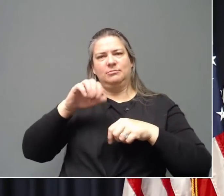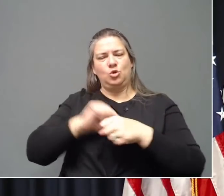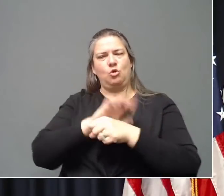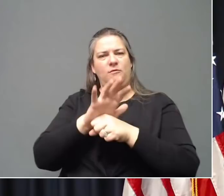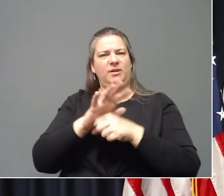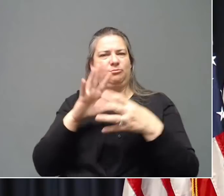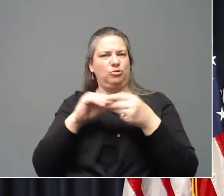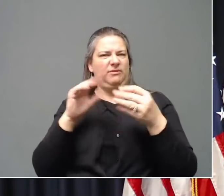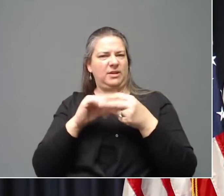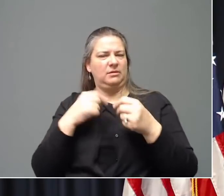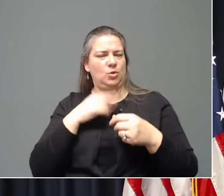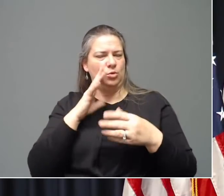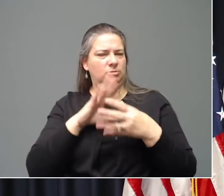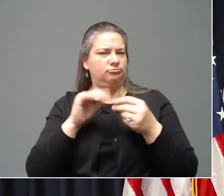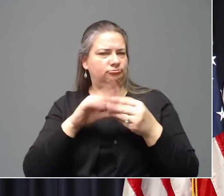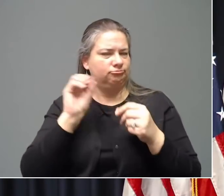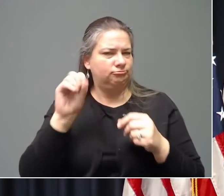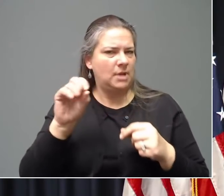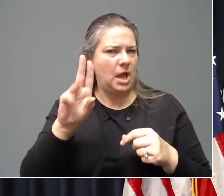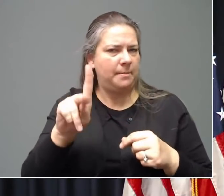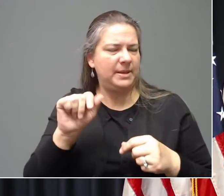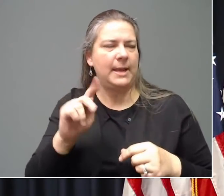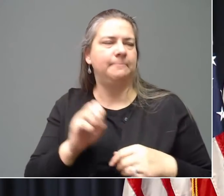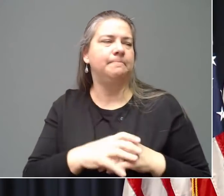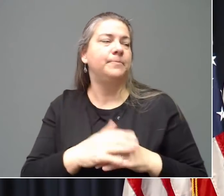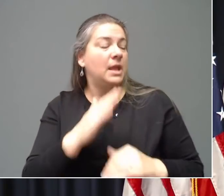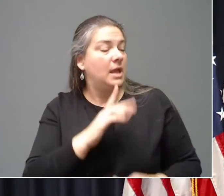from WLEX.